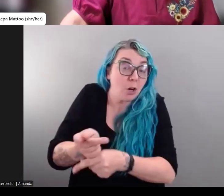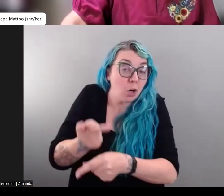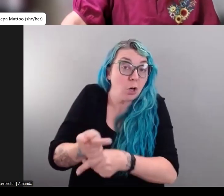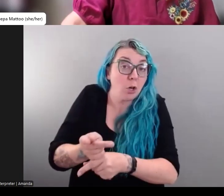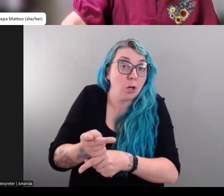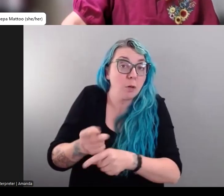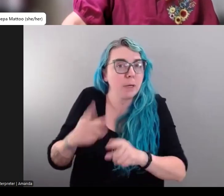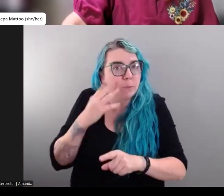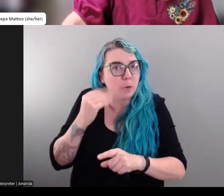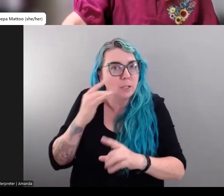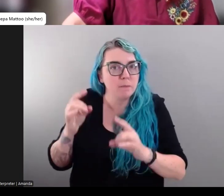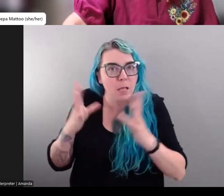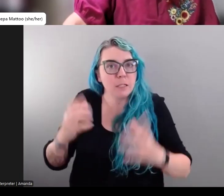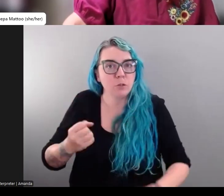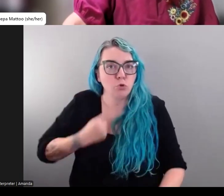Hmm.